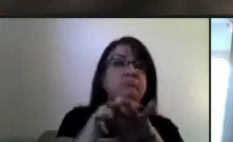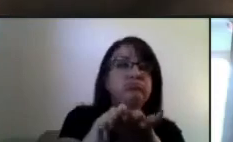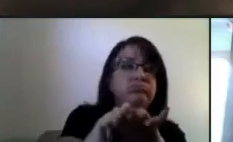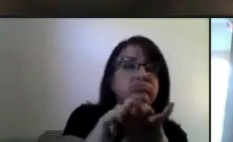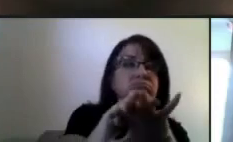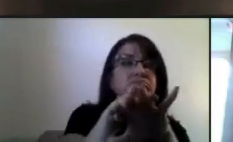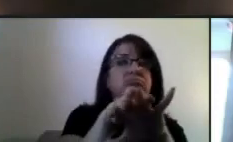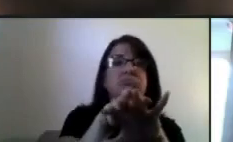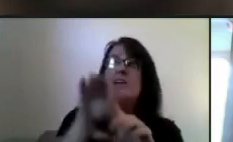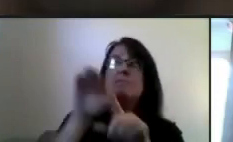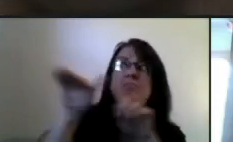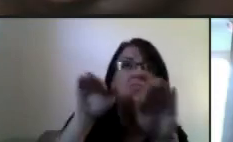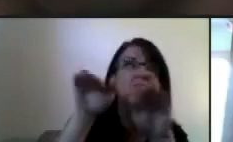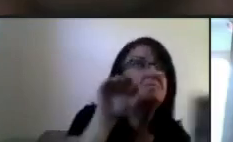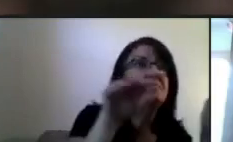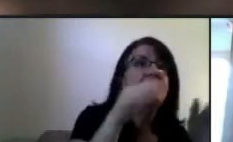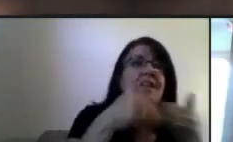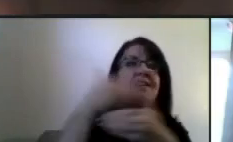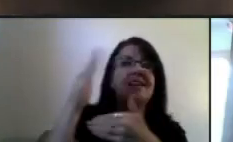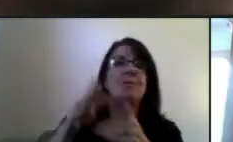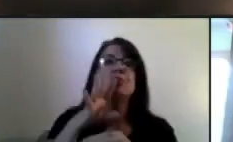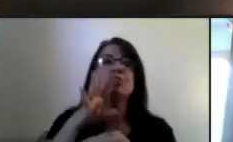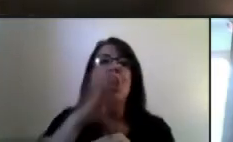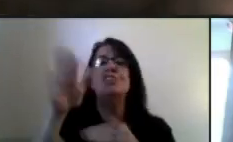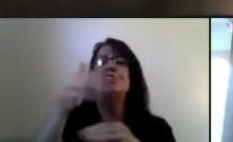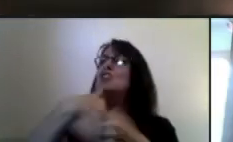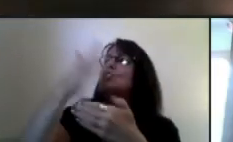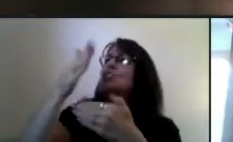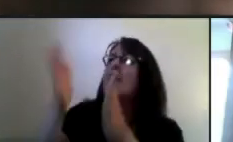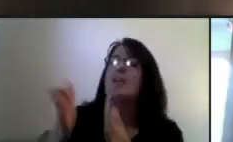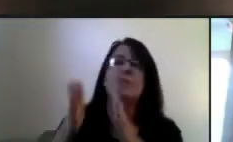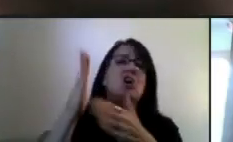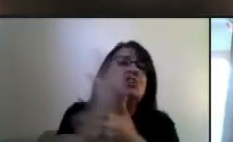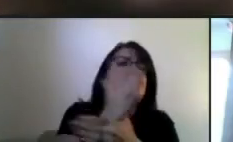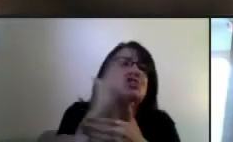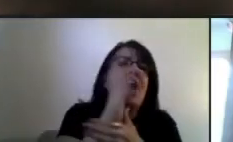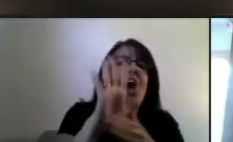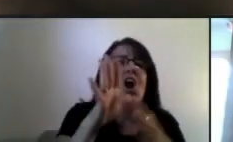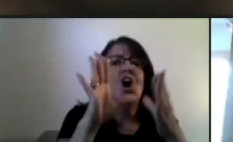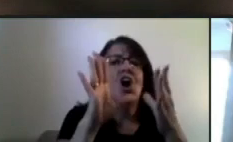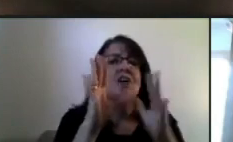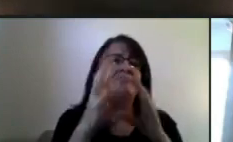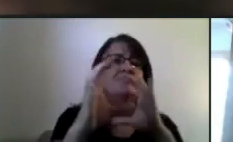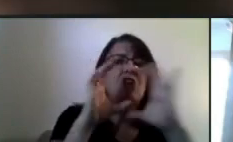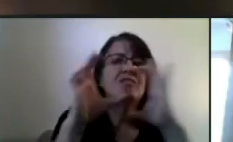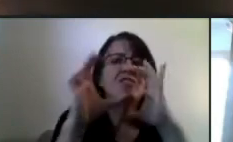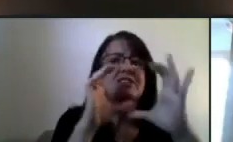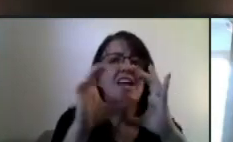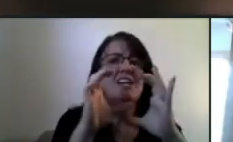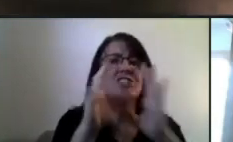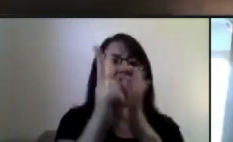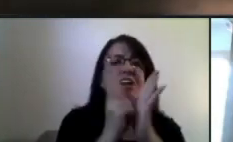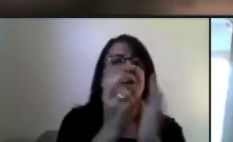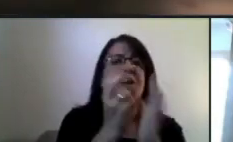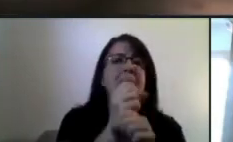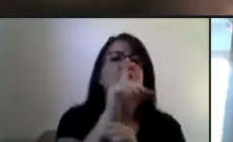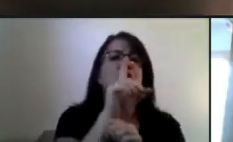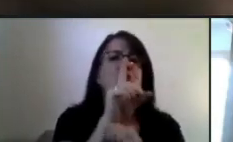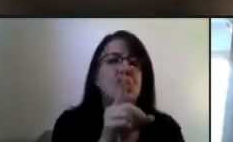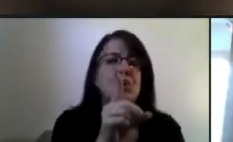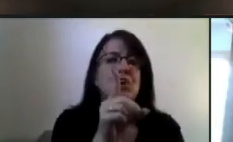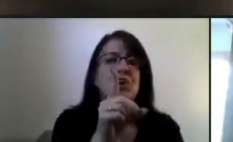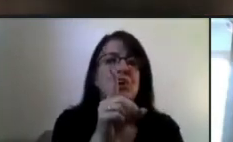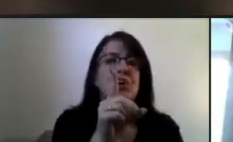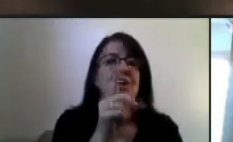our neighbors. So let's talk to our neighbors. Let's share a small conversation. Let's share a small video, but let's make sure that at the end